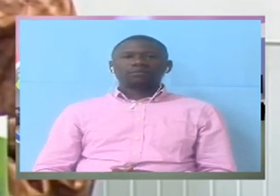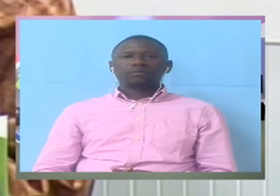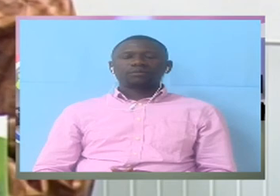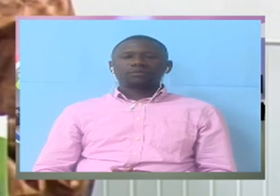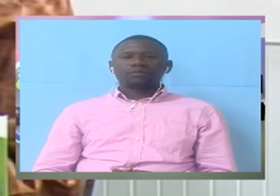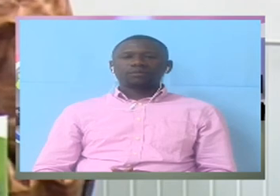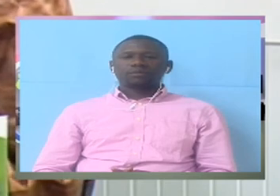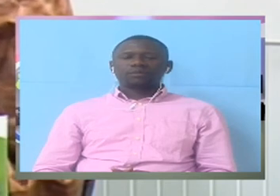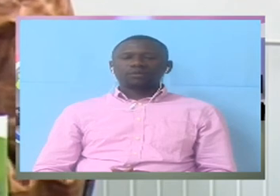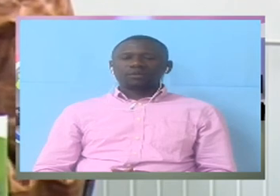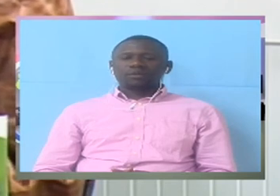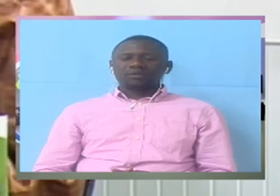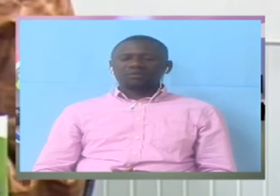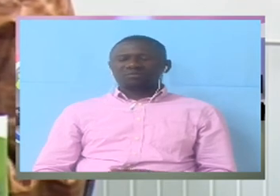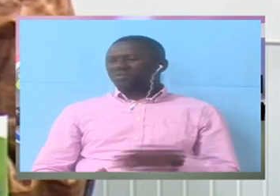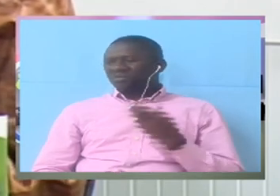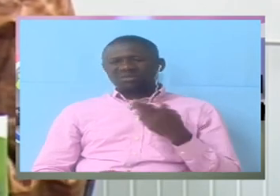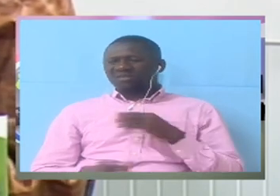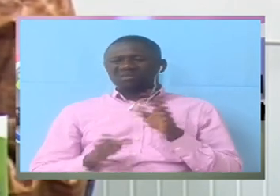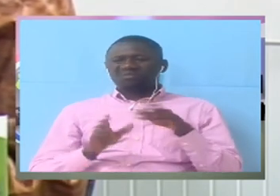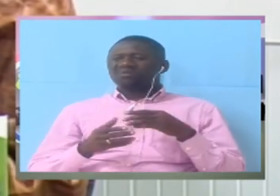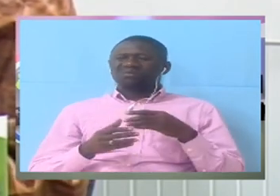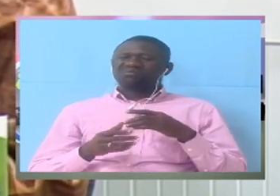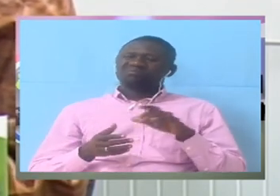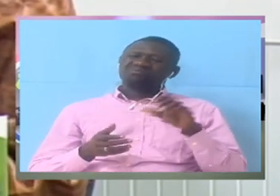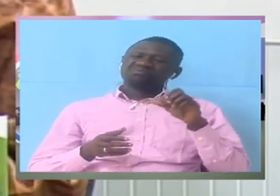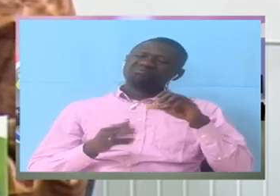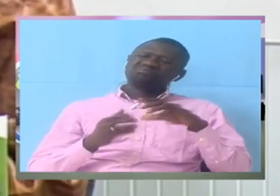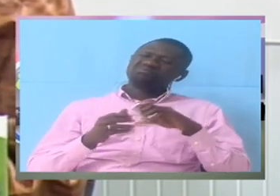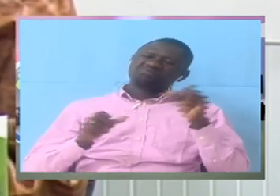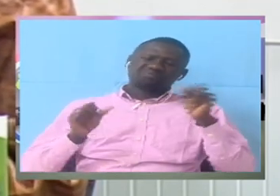Yes. Talk about them bringing bags, racks to us.